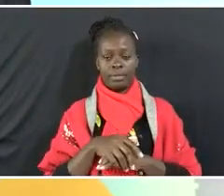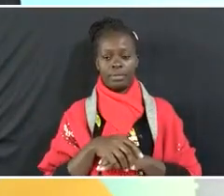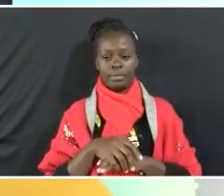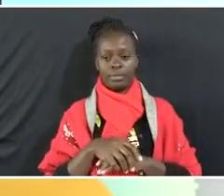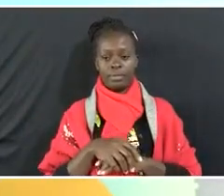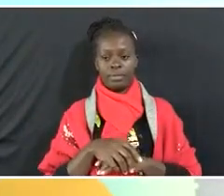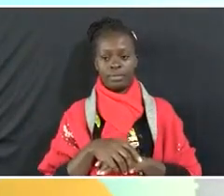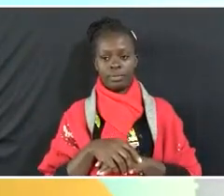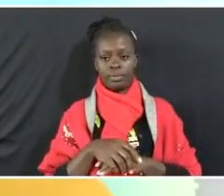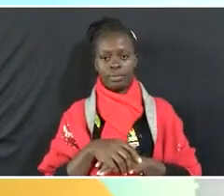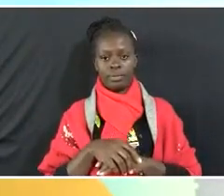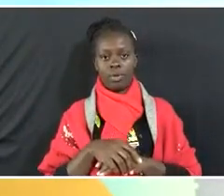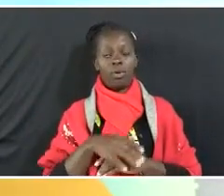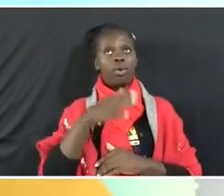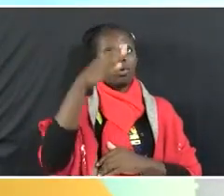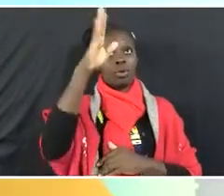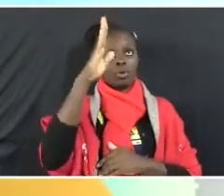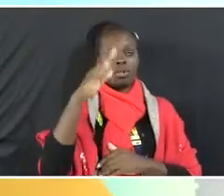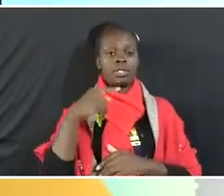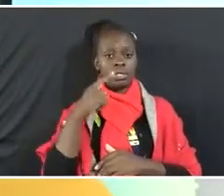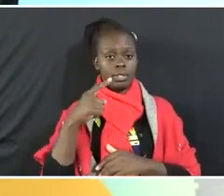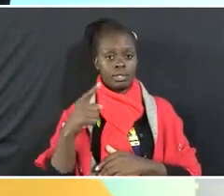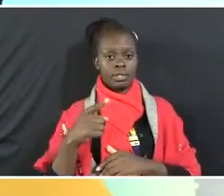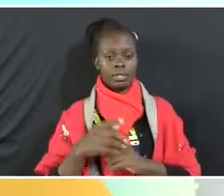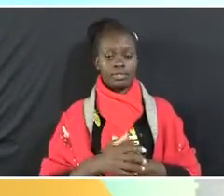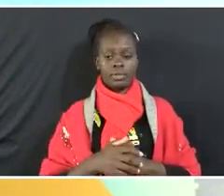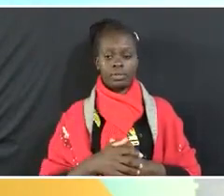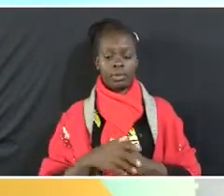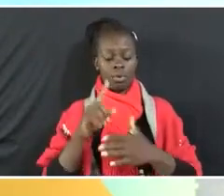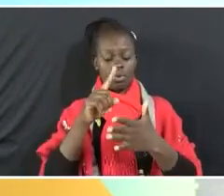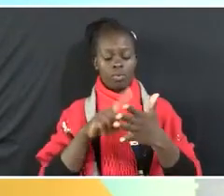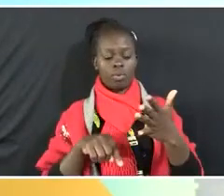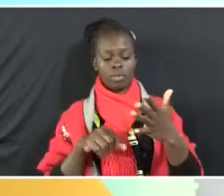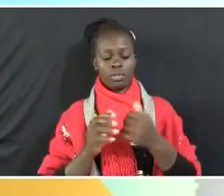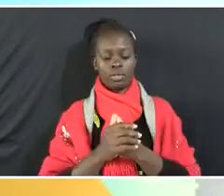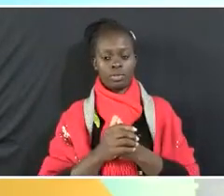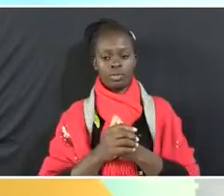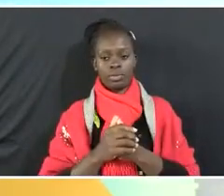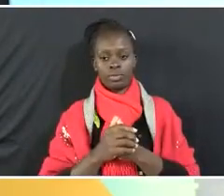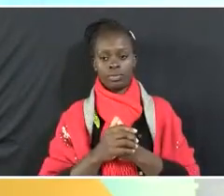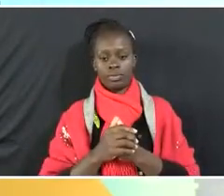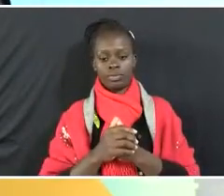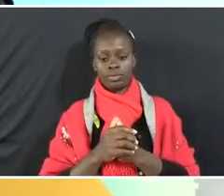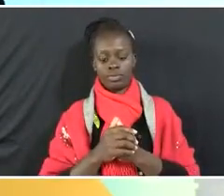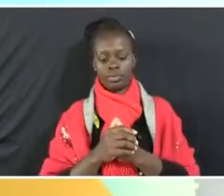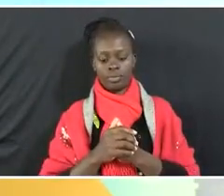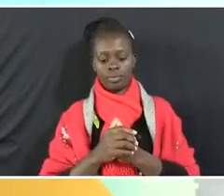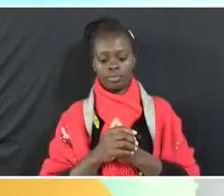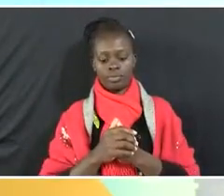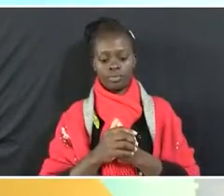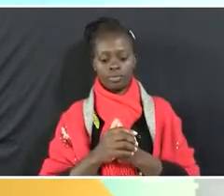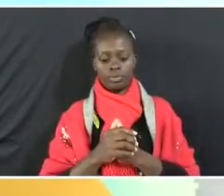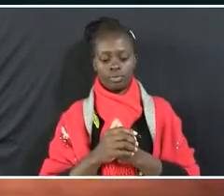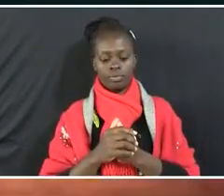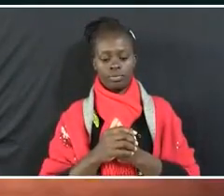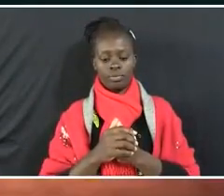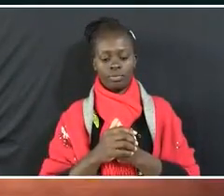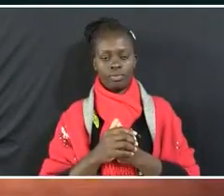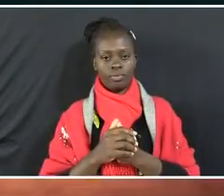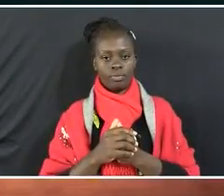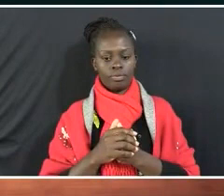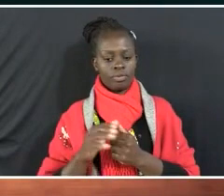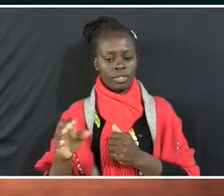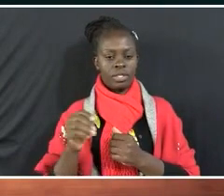And when you read the text, it says, then Joab said, I may not tarry thus with thee. He took 3 darts in his